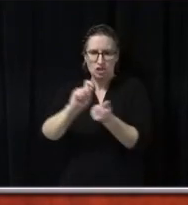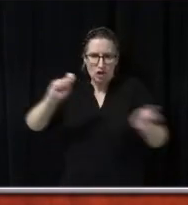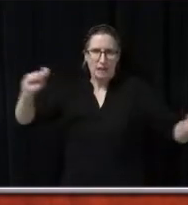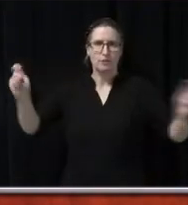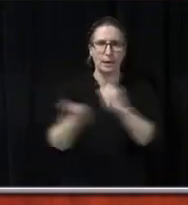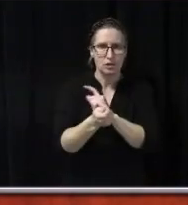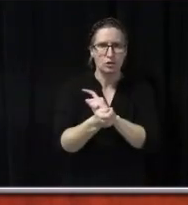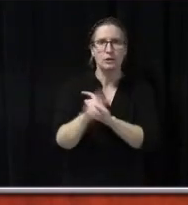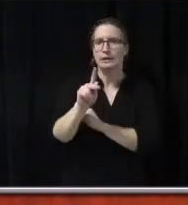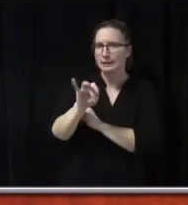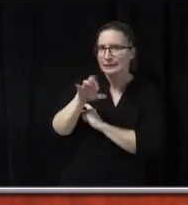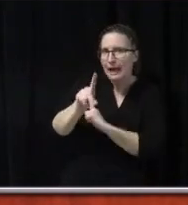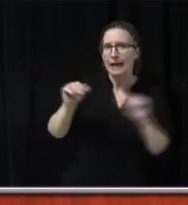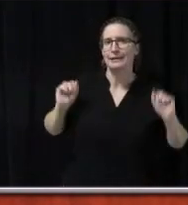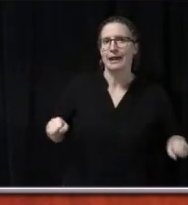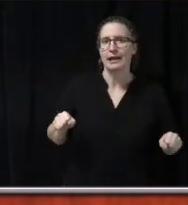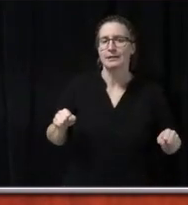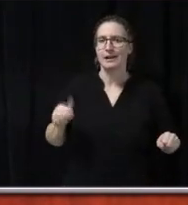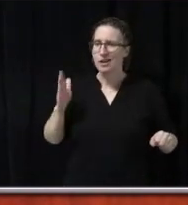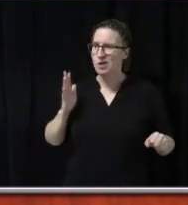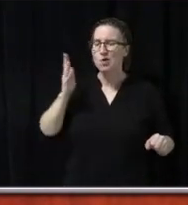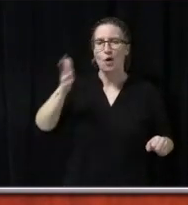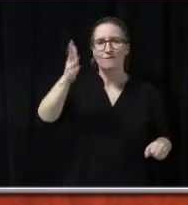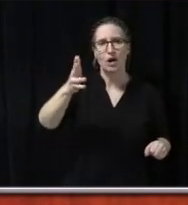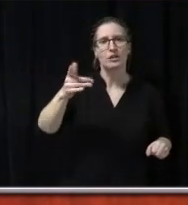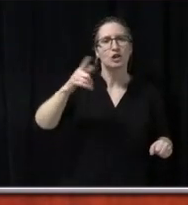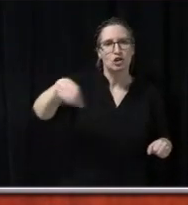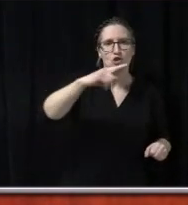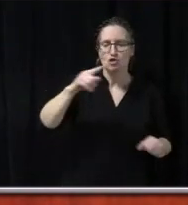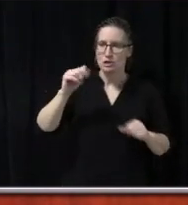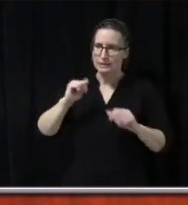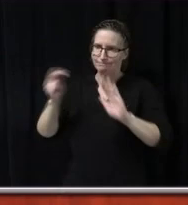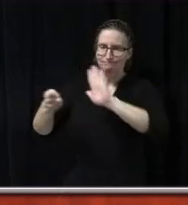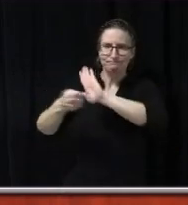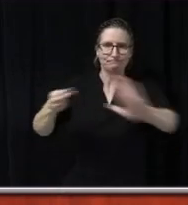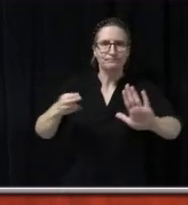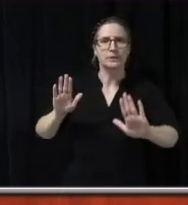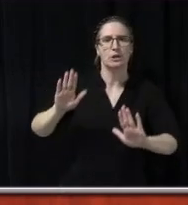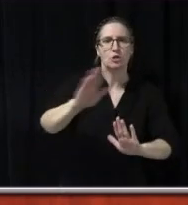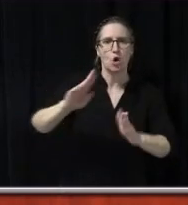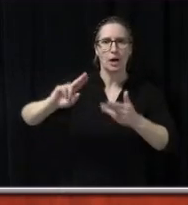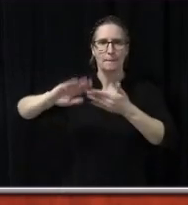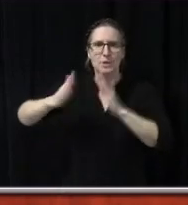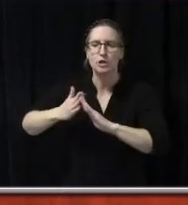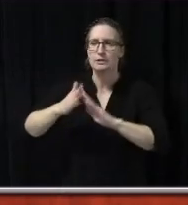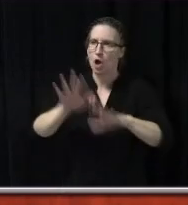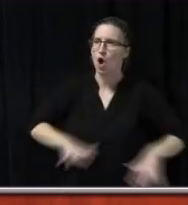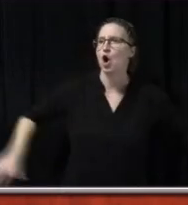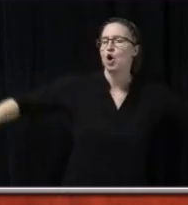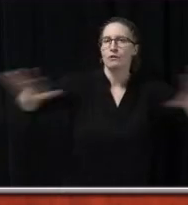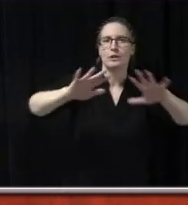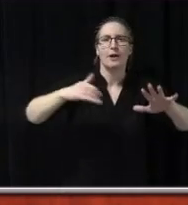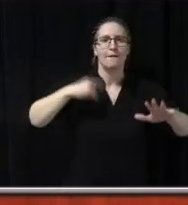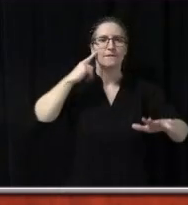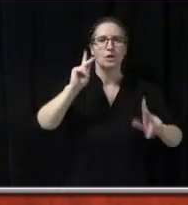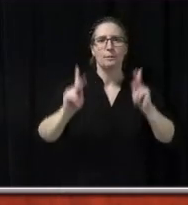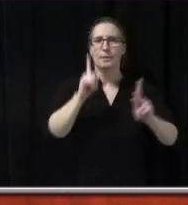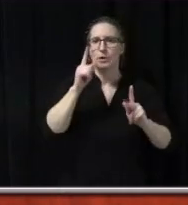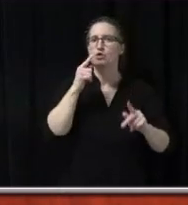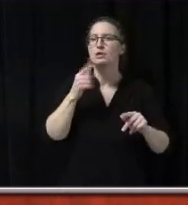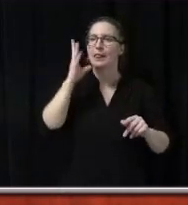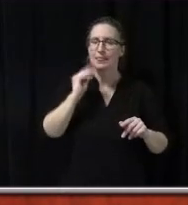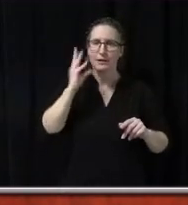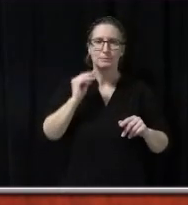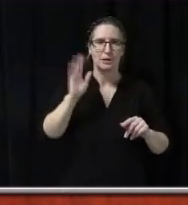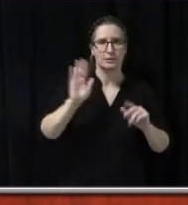and kind. Go forward and make your mark on your communities, on the world, and the lives of those you touch.